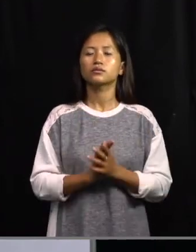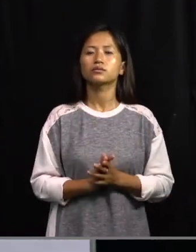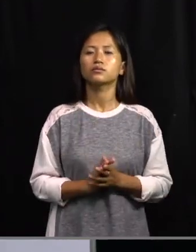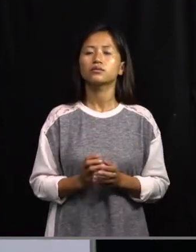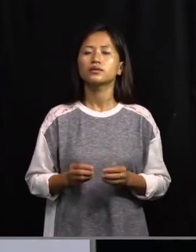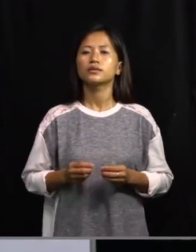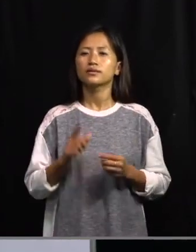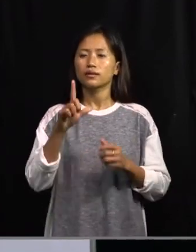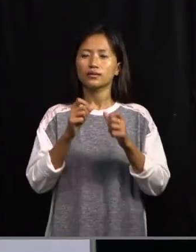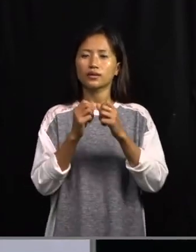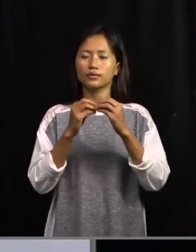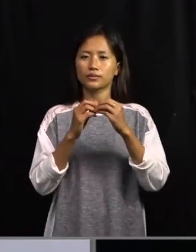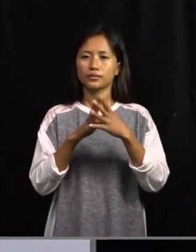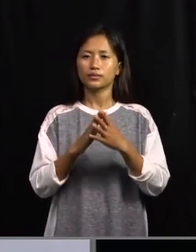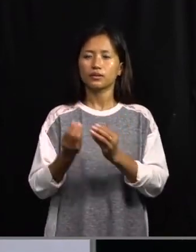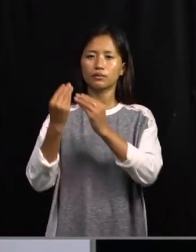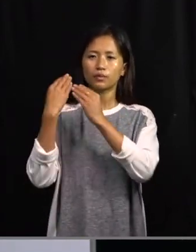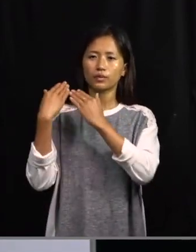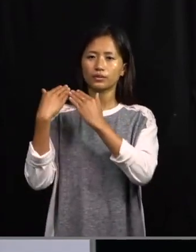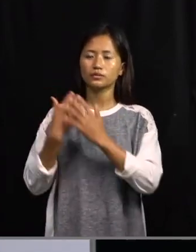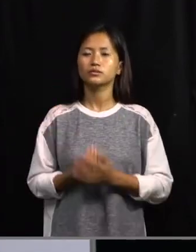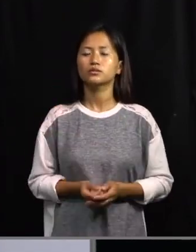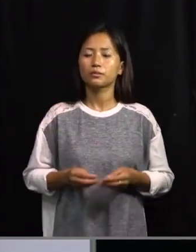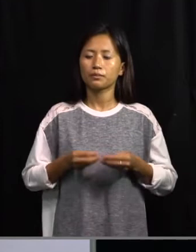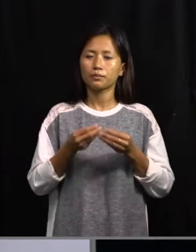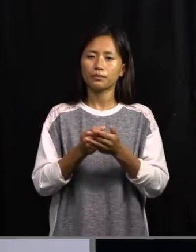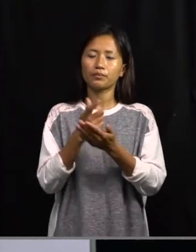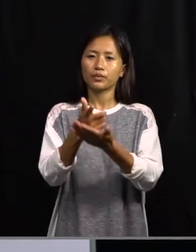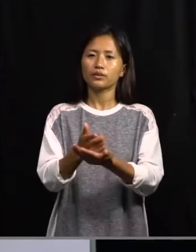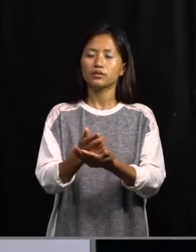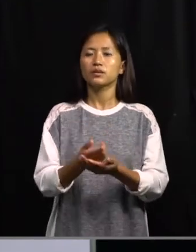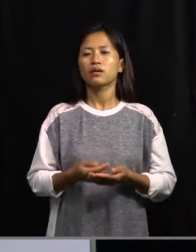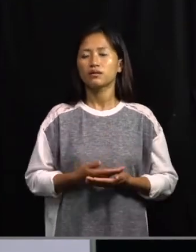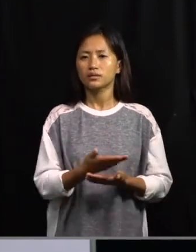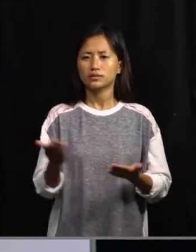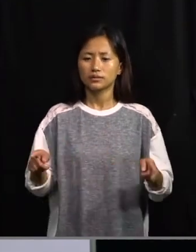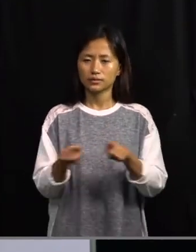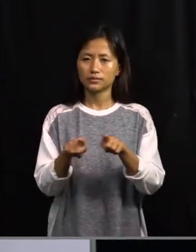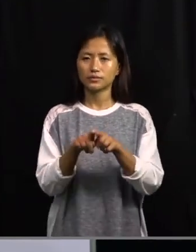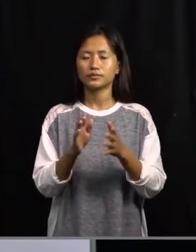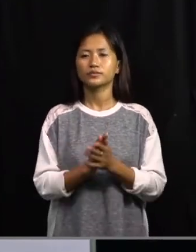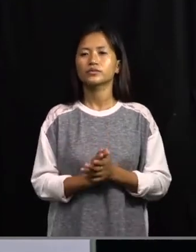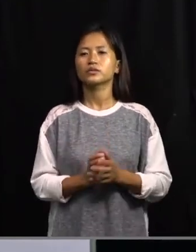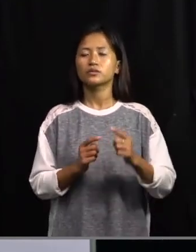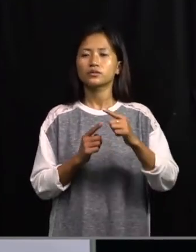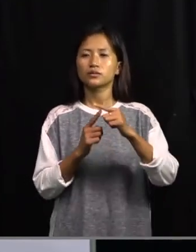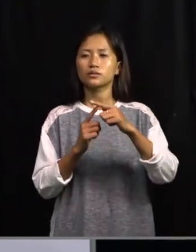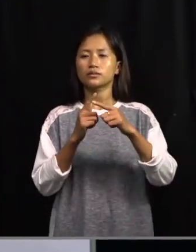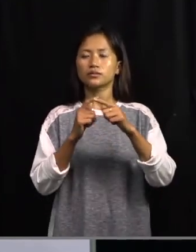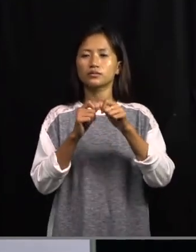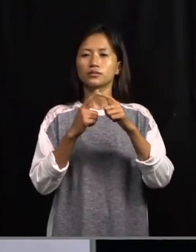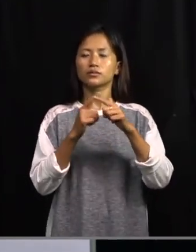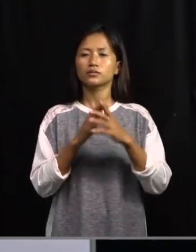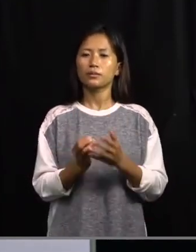to pay and the burden to pay lies on the same person. the tax is imposed on you, and